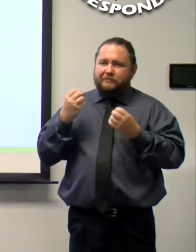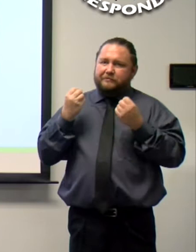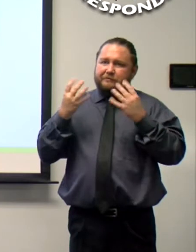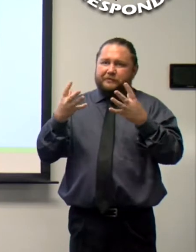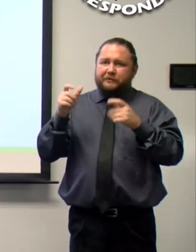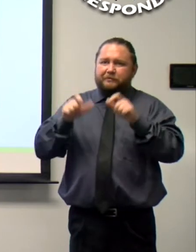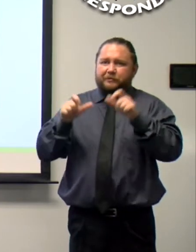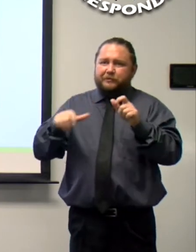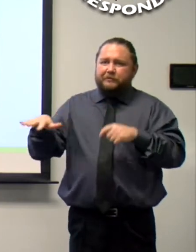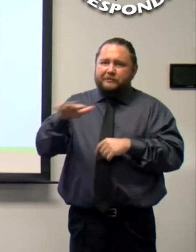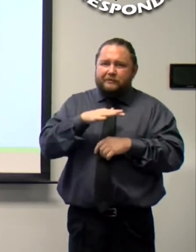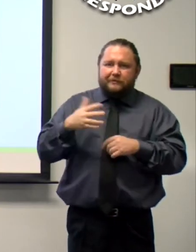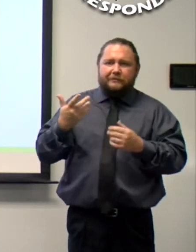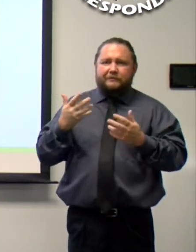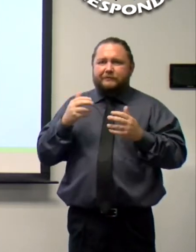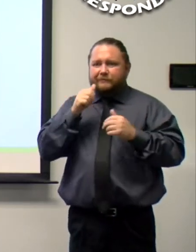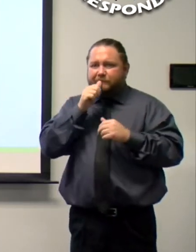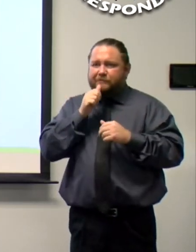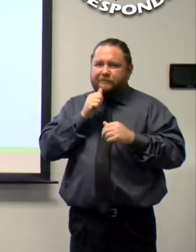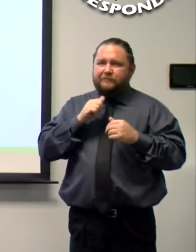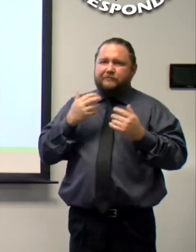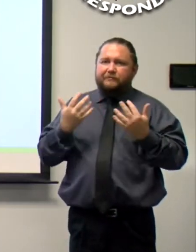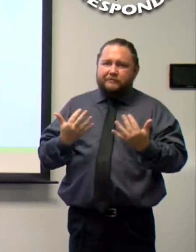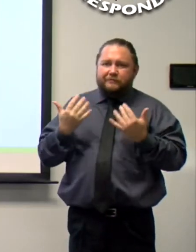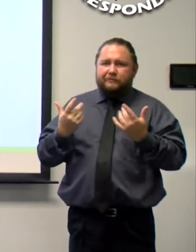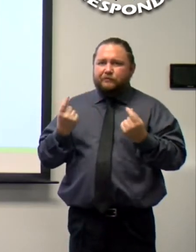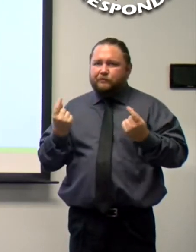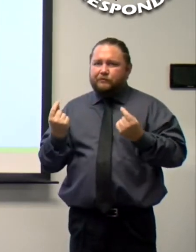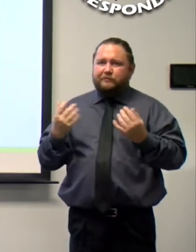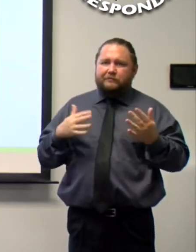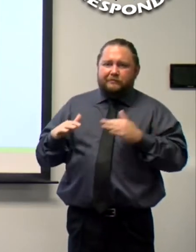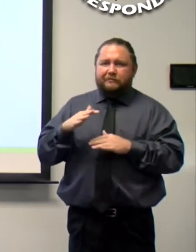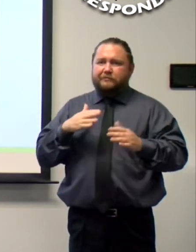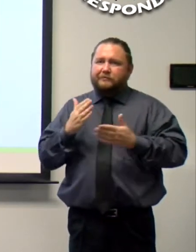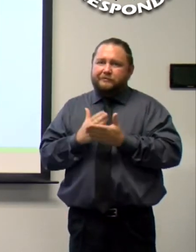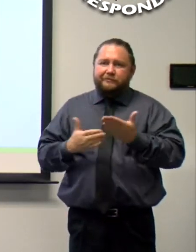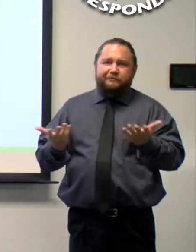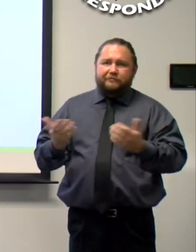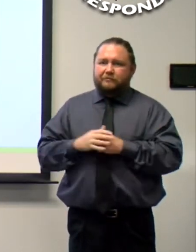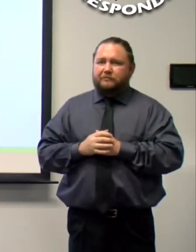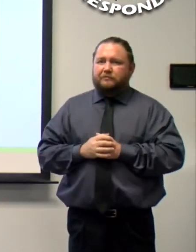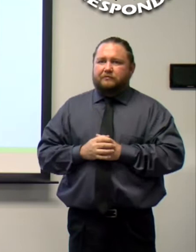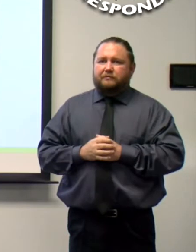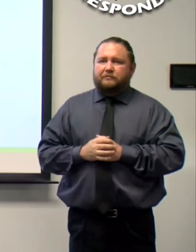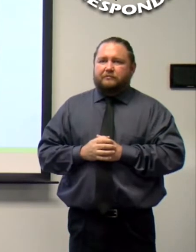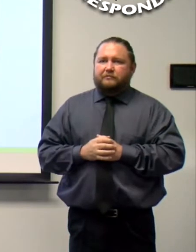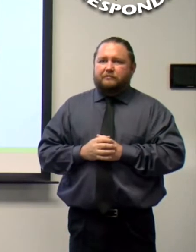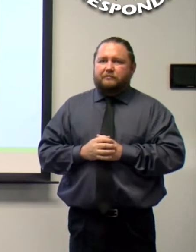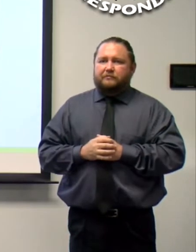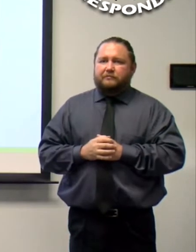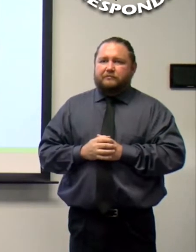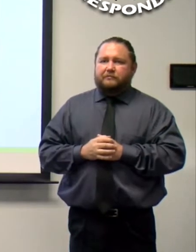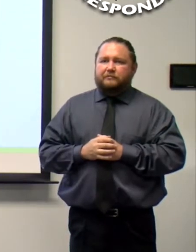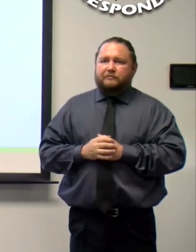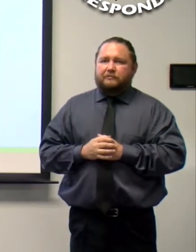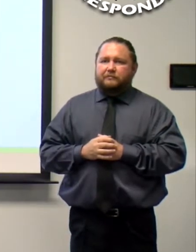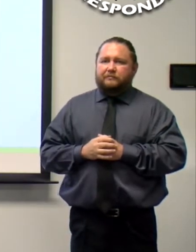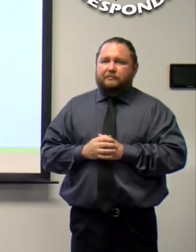hard in various ways. For many people, including myself, it can be depressing and a little sad. You begin